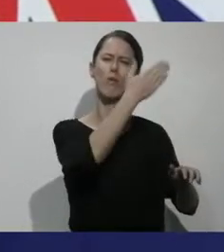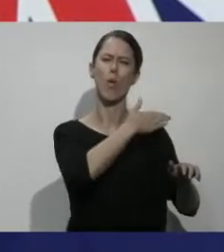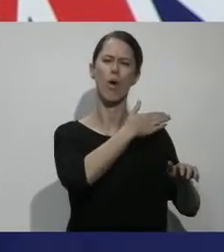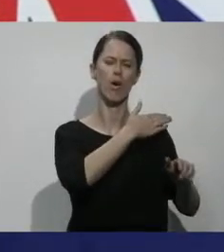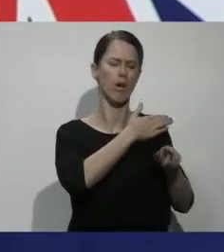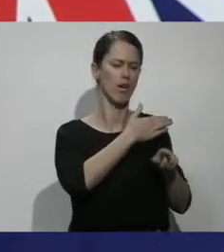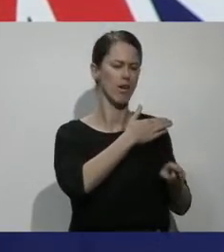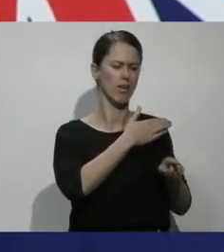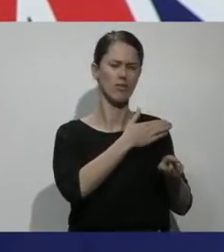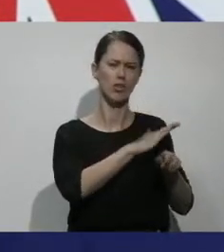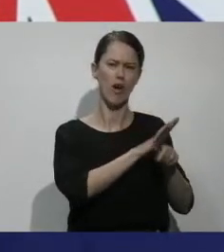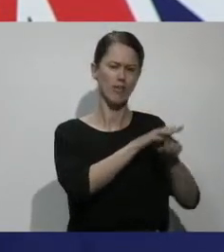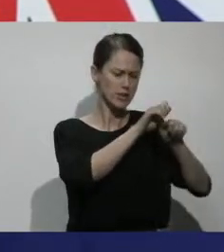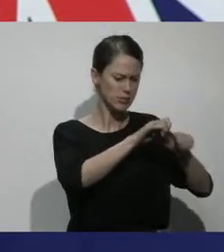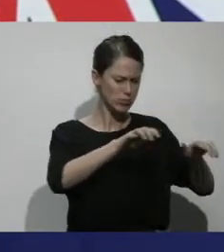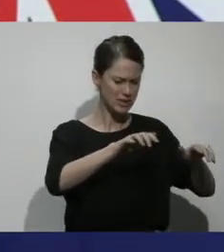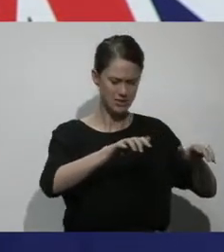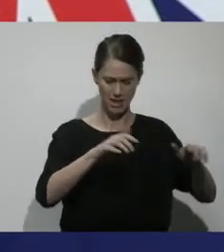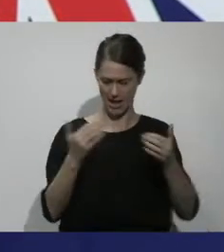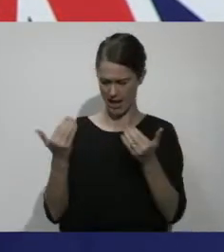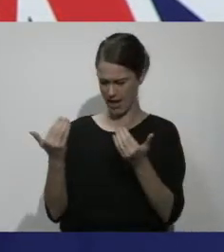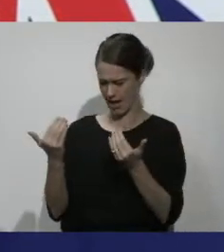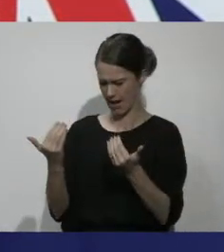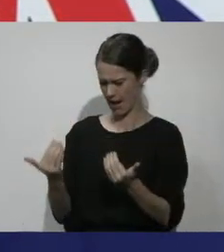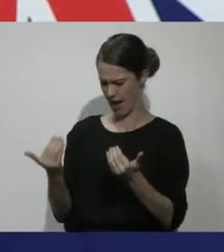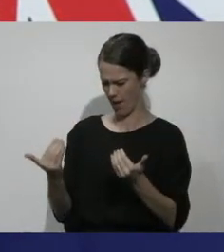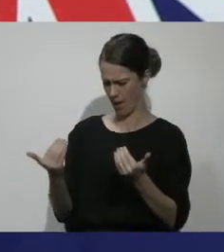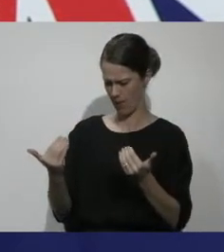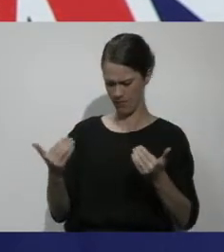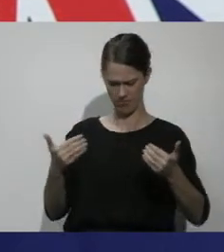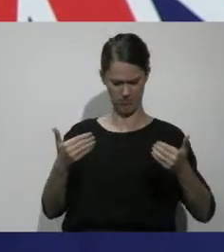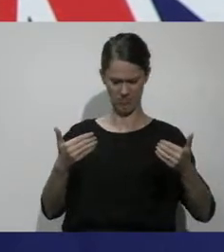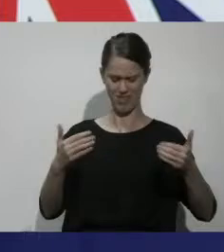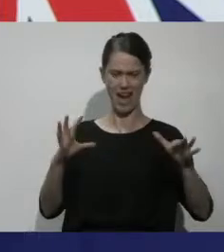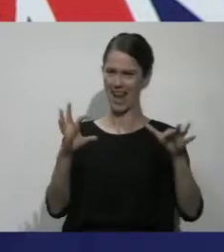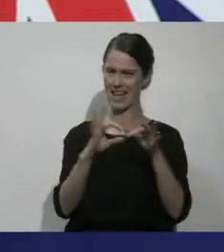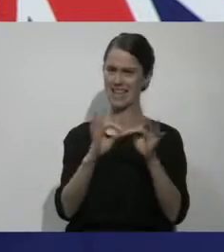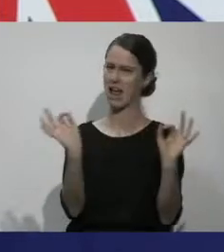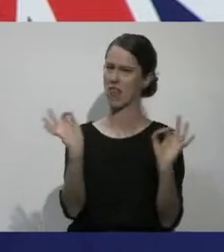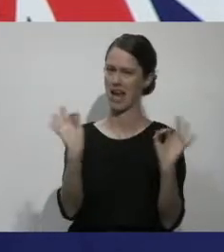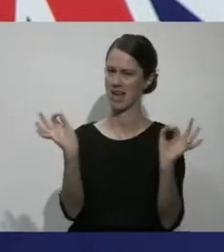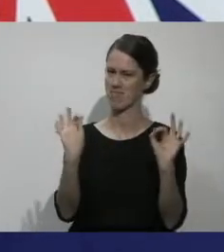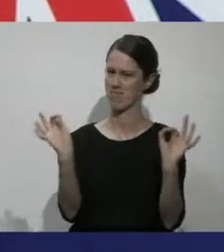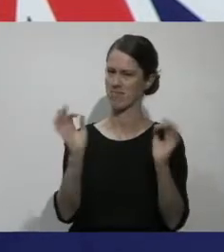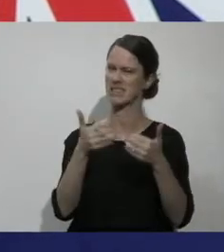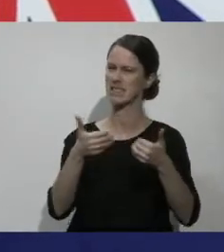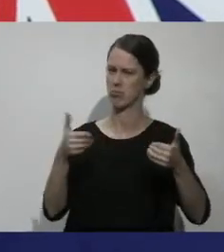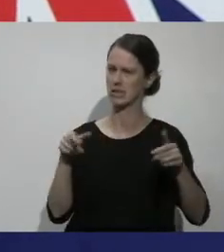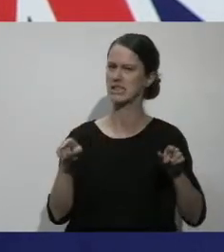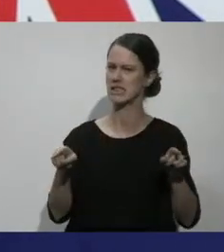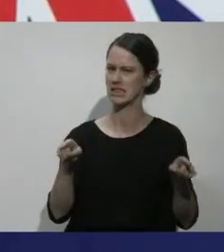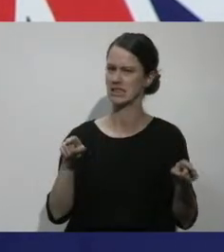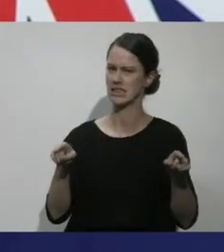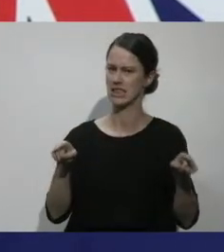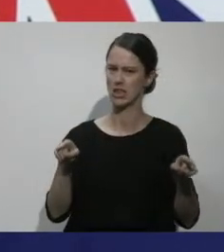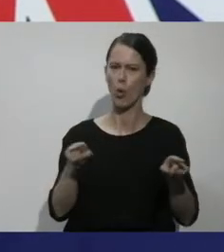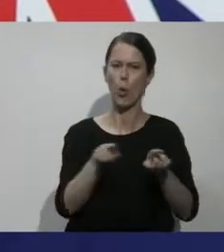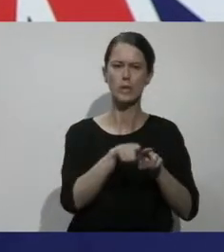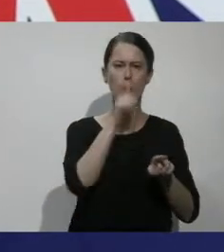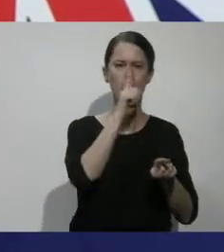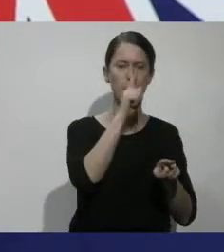we have and those who are genome tested within our quarantine. So at the moment, there isn't that link there.